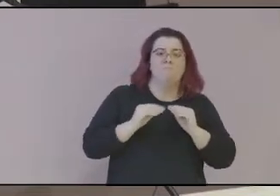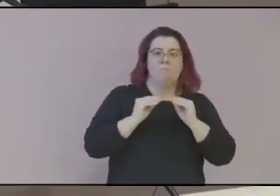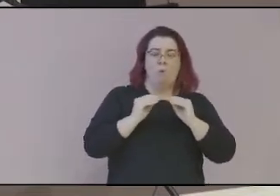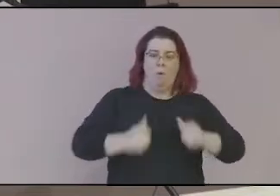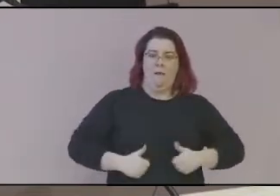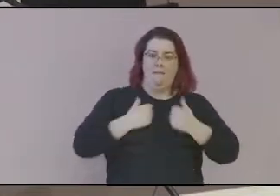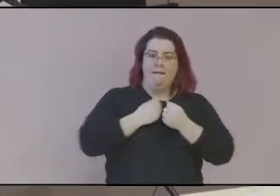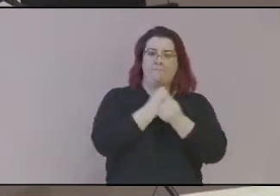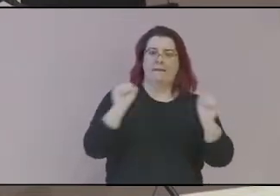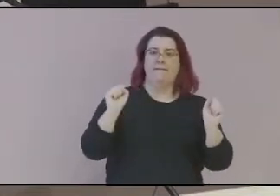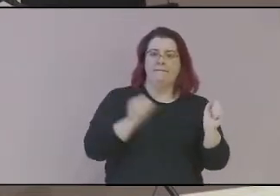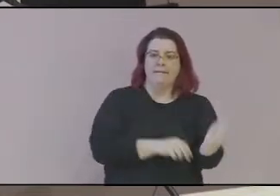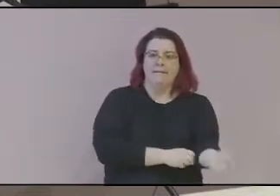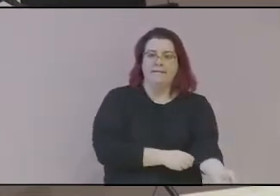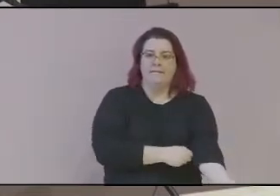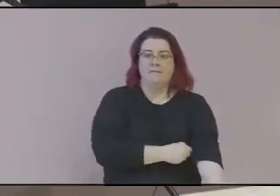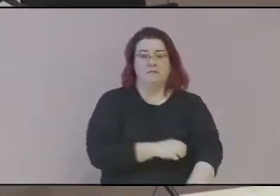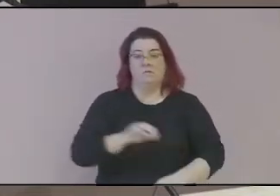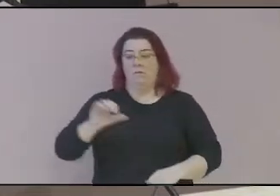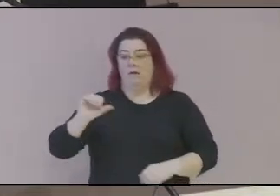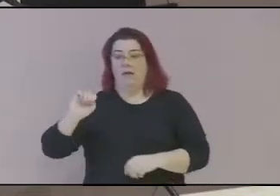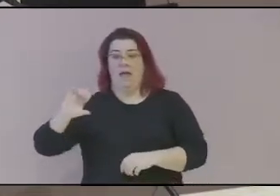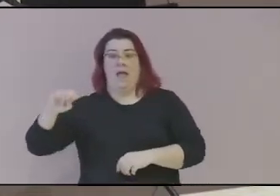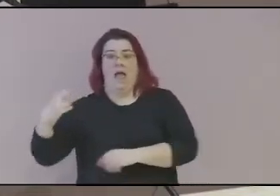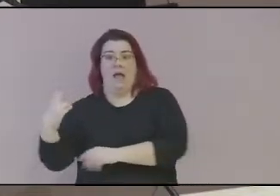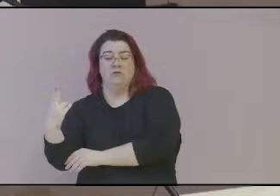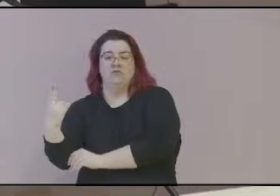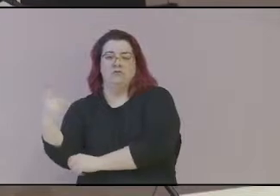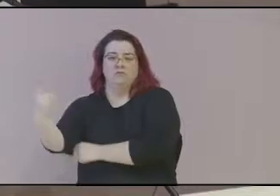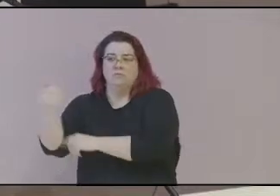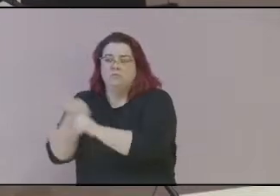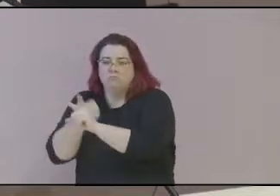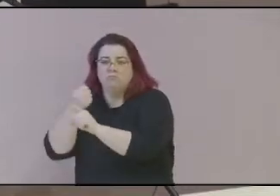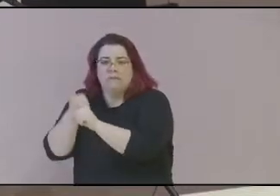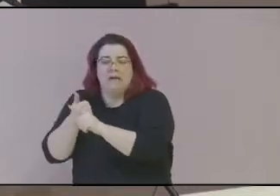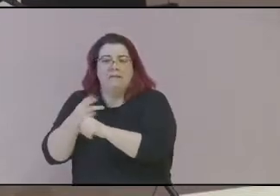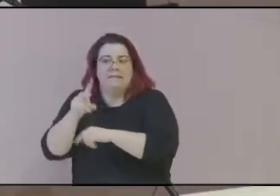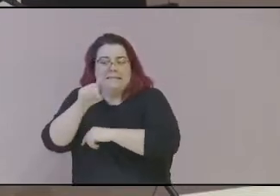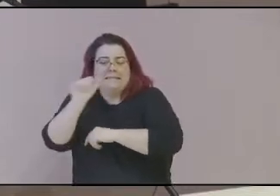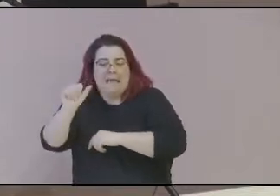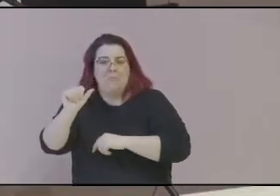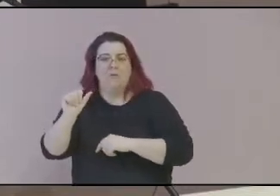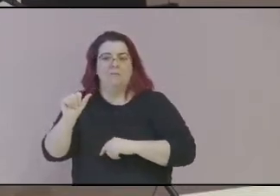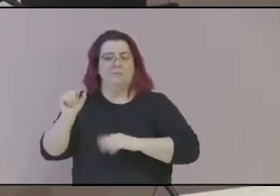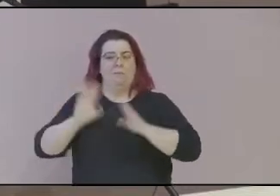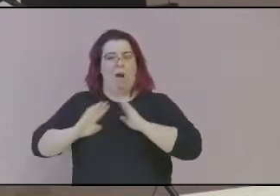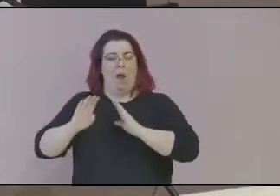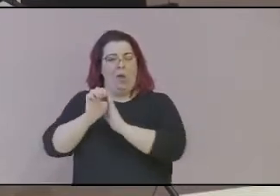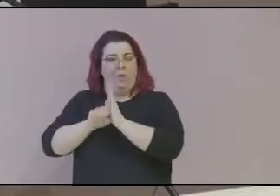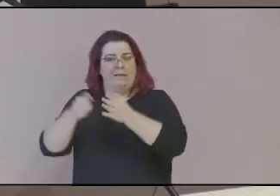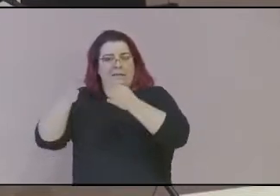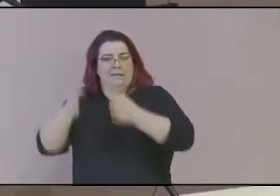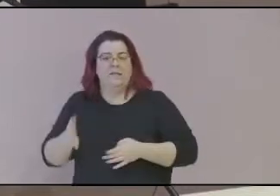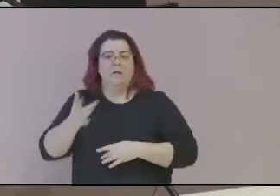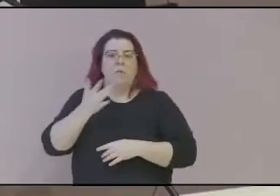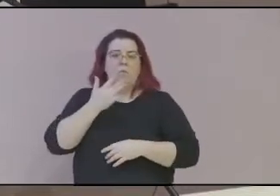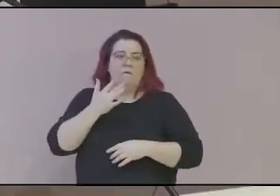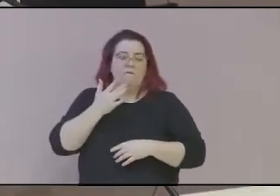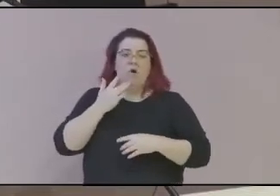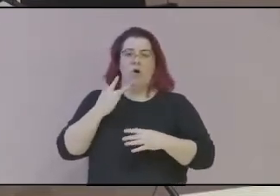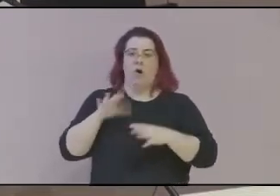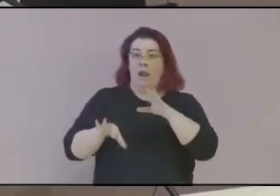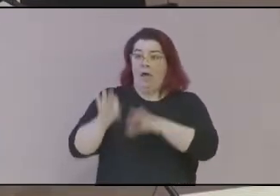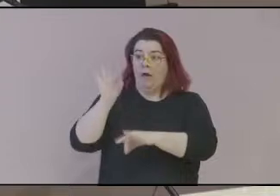in distinction from Ash, who another disabled bioethicist who preferred lottery. And he argues that, quote,